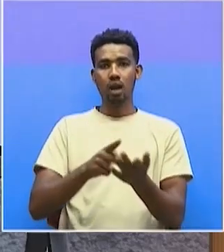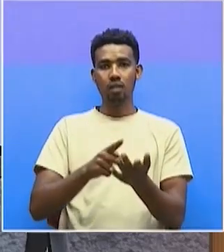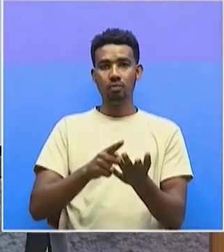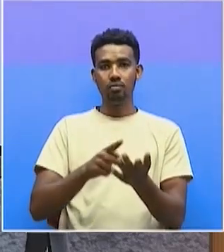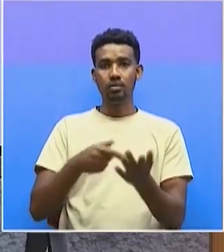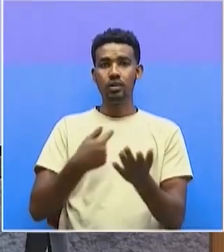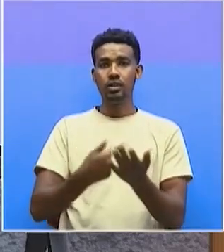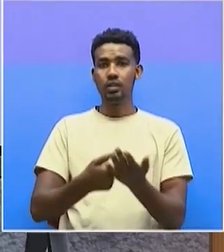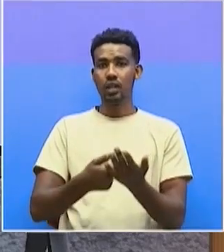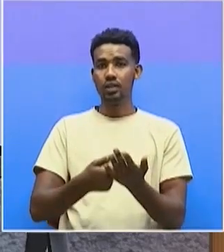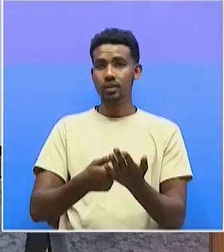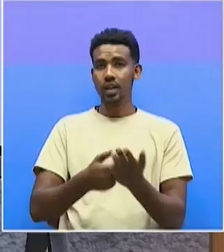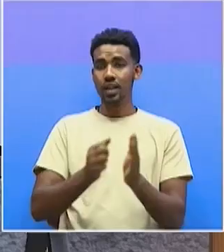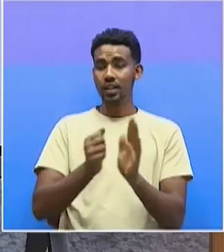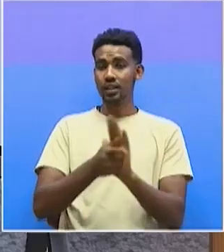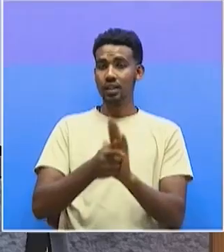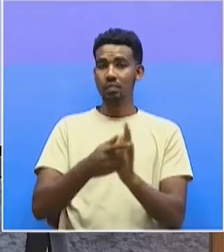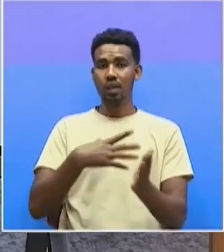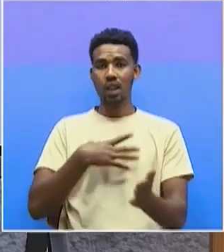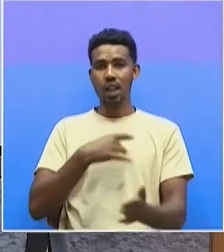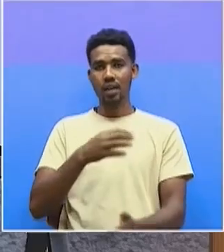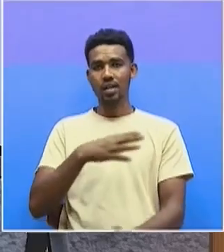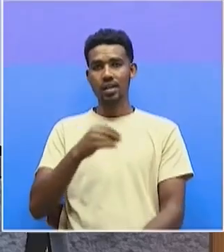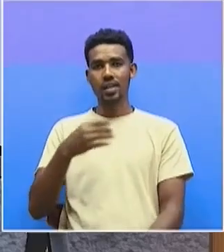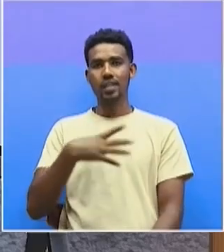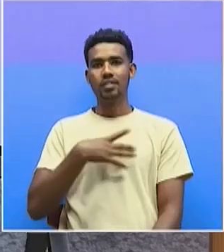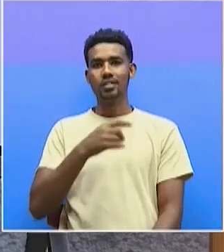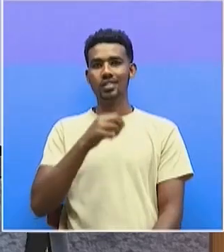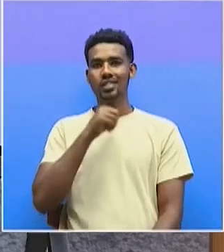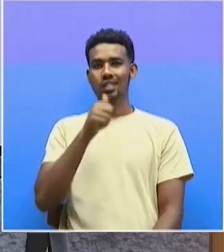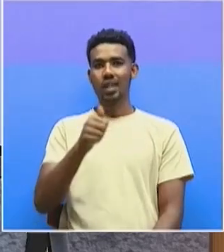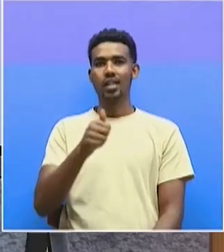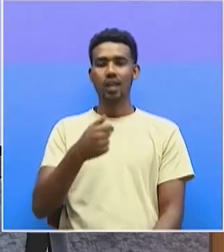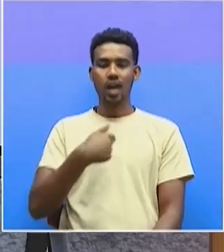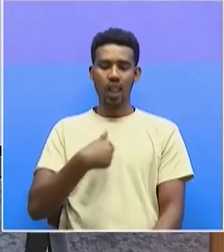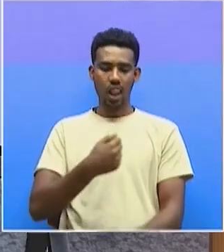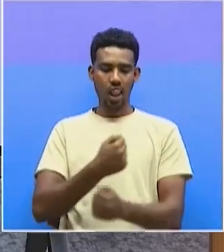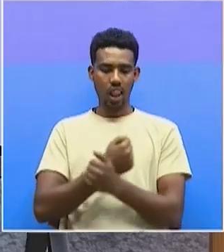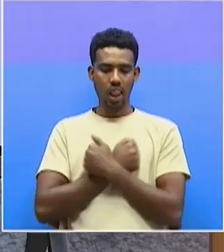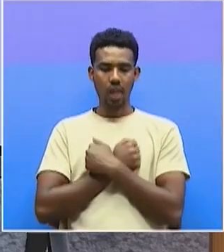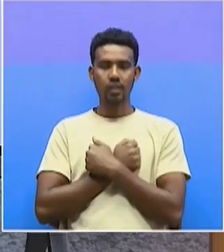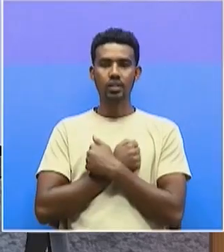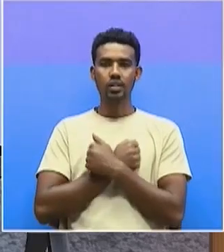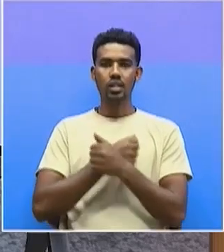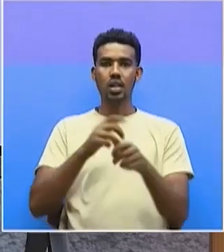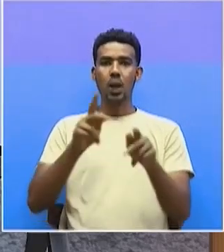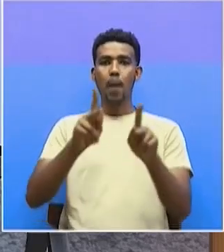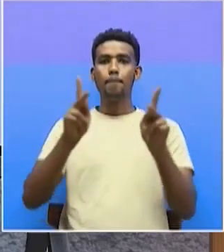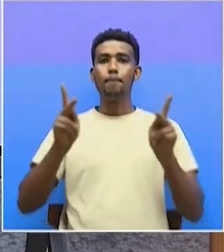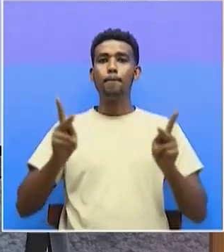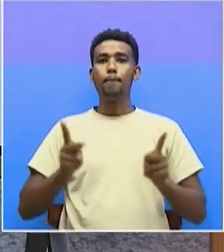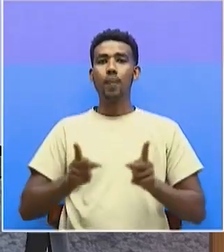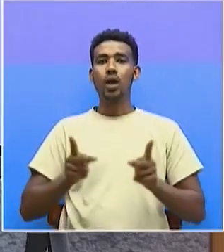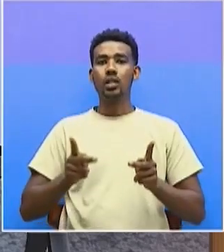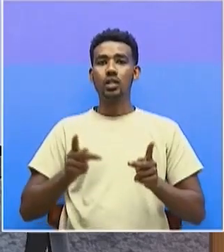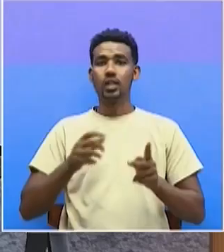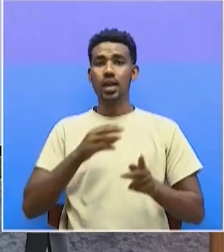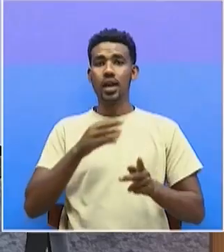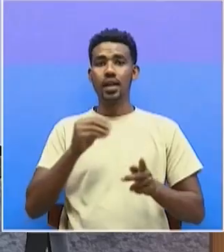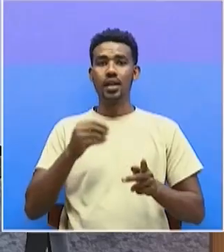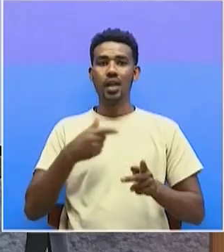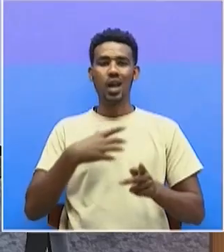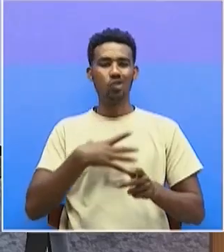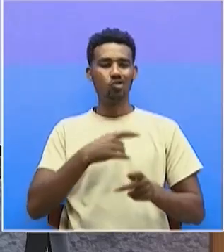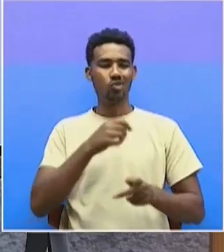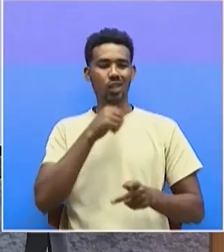is an example of like and dislike. And also, I like parks, but I don't like